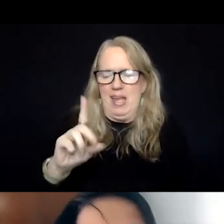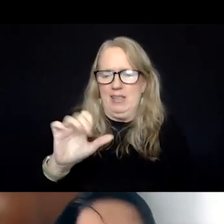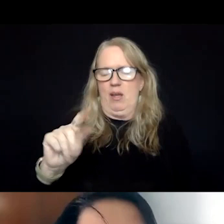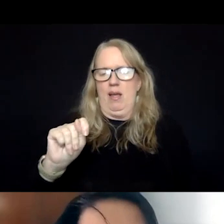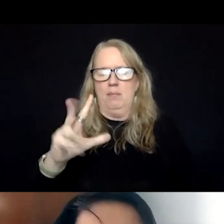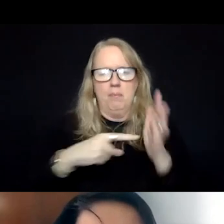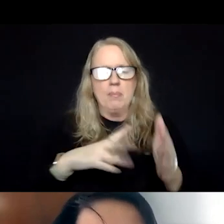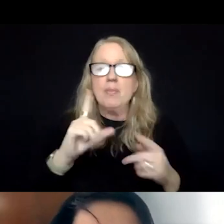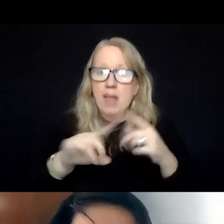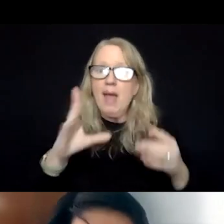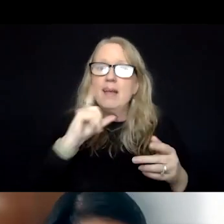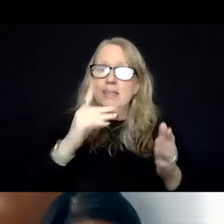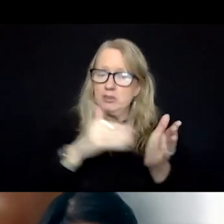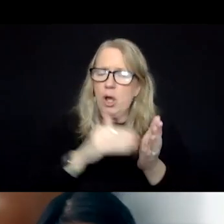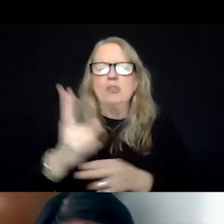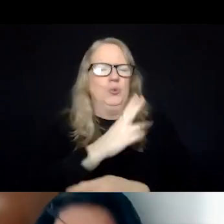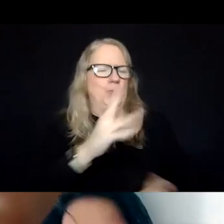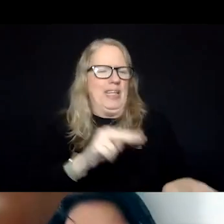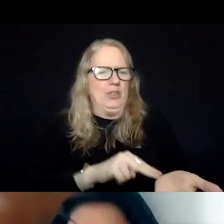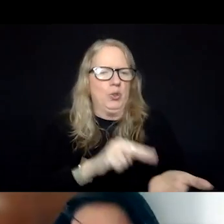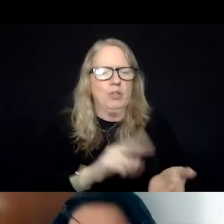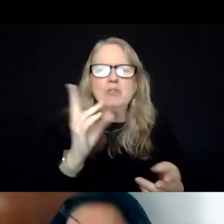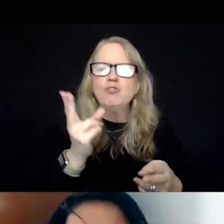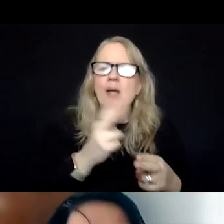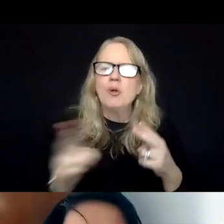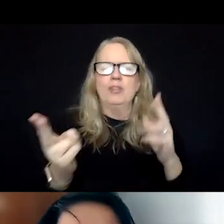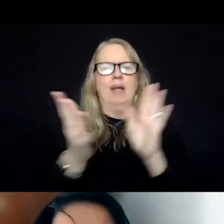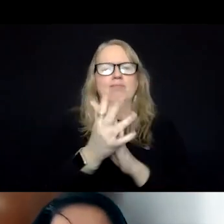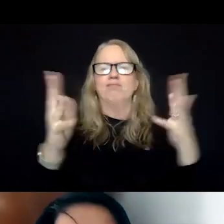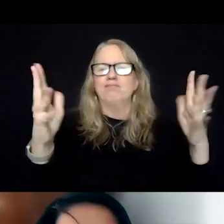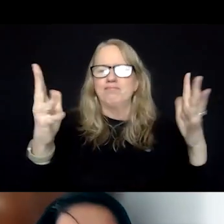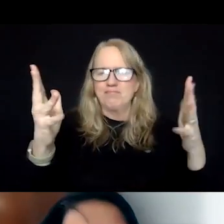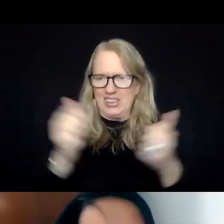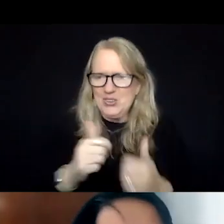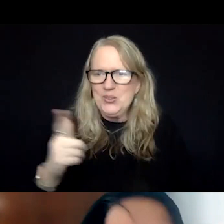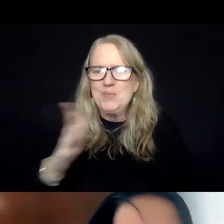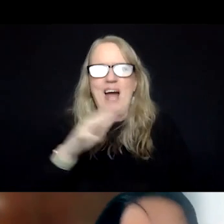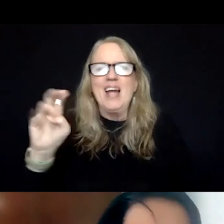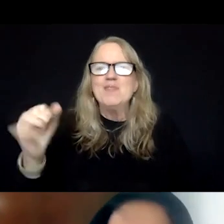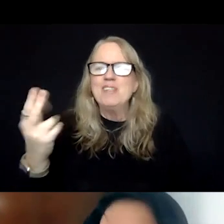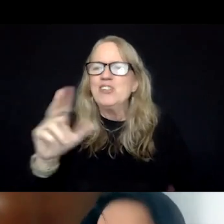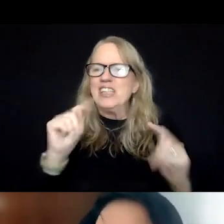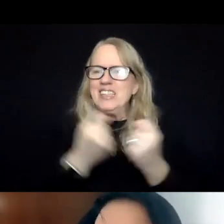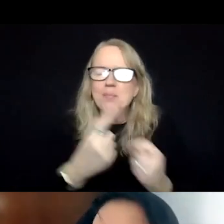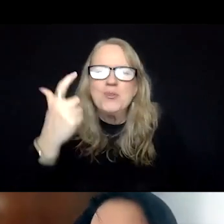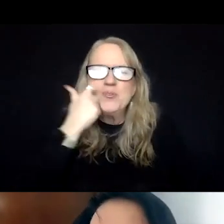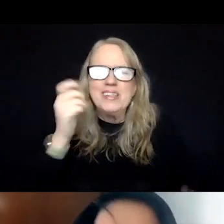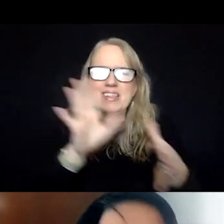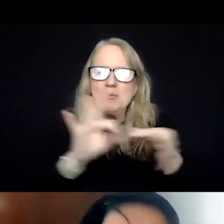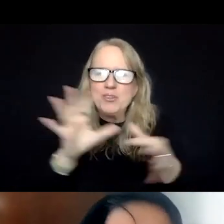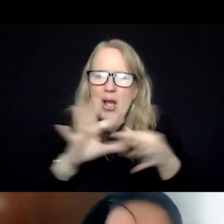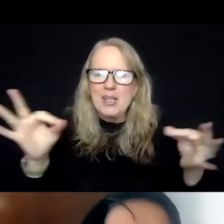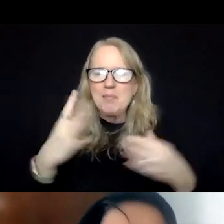known model in nursing. And I just want to give a little brief pause, shout out to my Michigan team, who we were just talking about these things